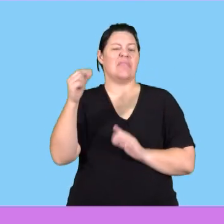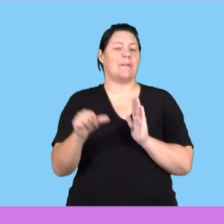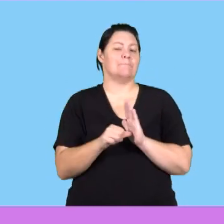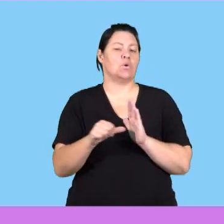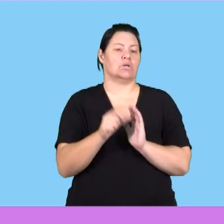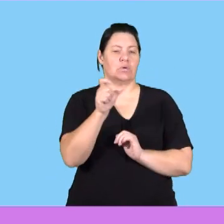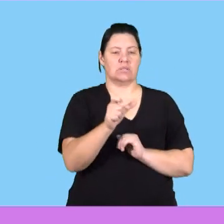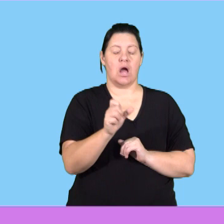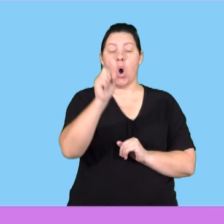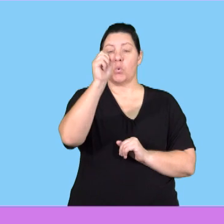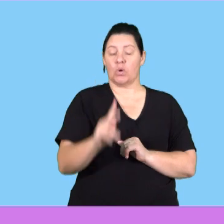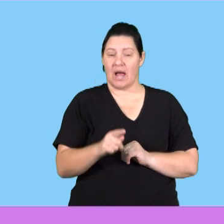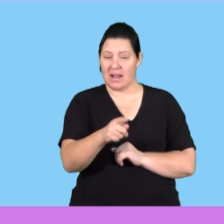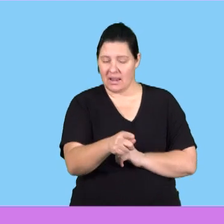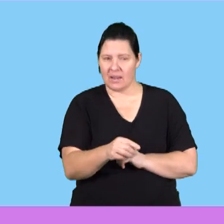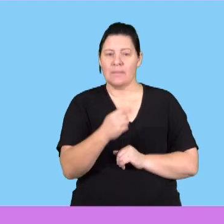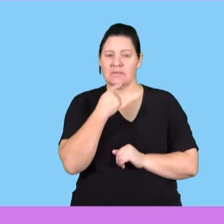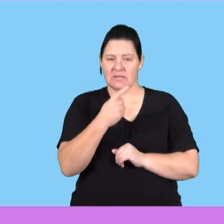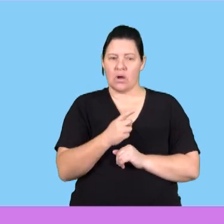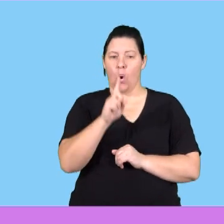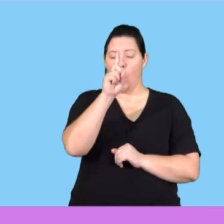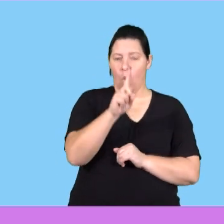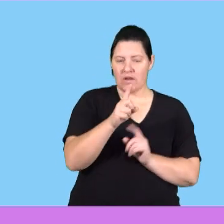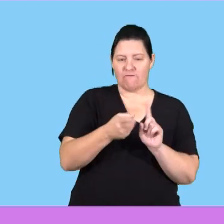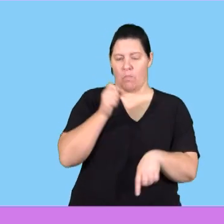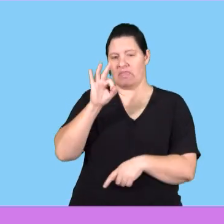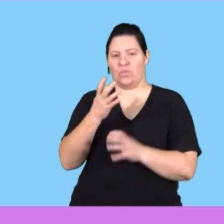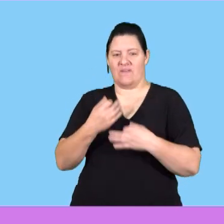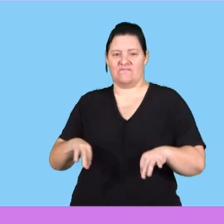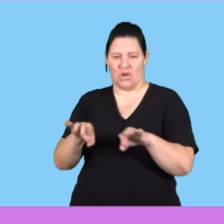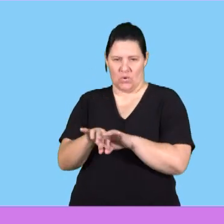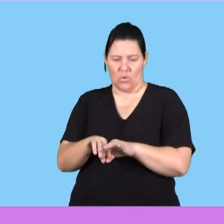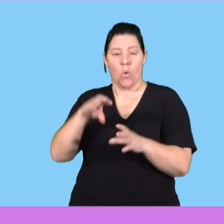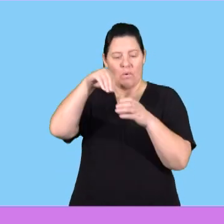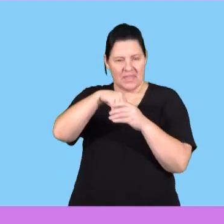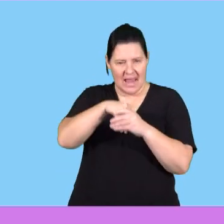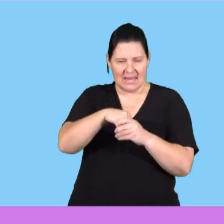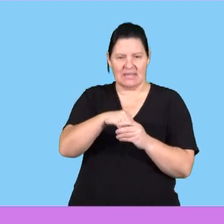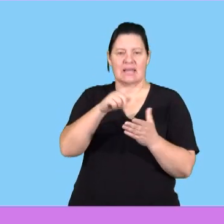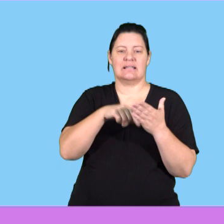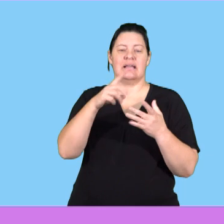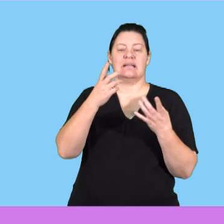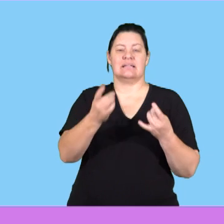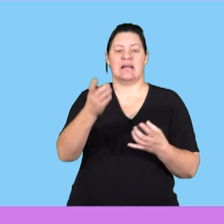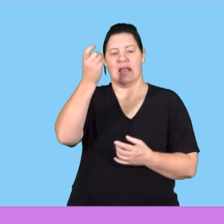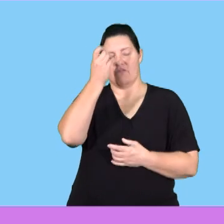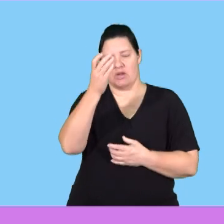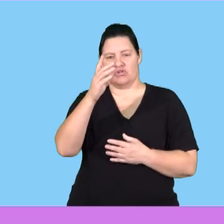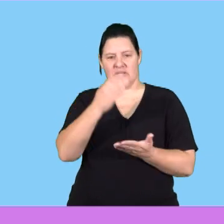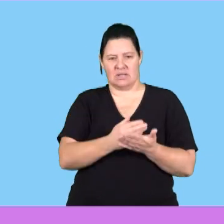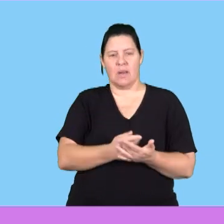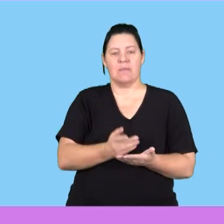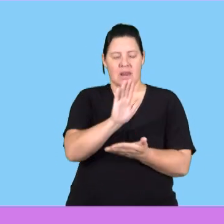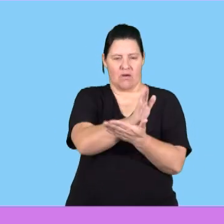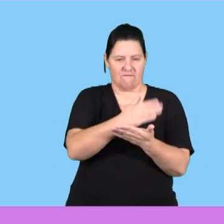other important words. A quartile, we are saying here it's one of 3 values in a data set that divide the data